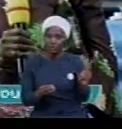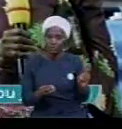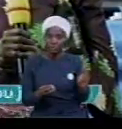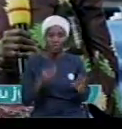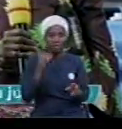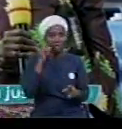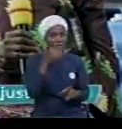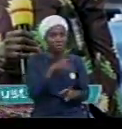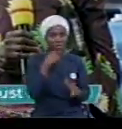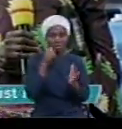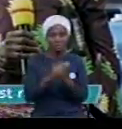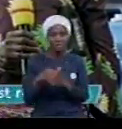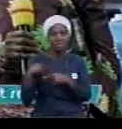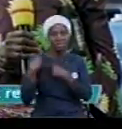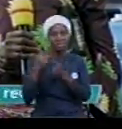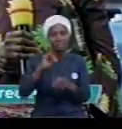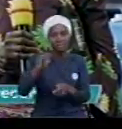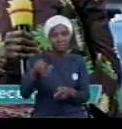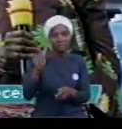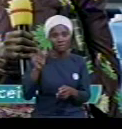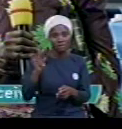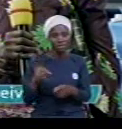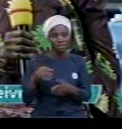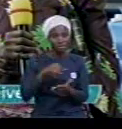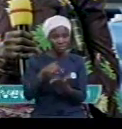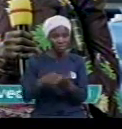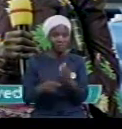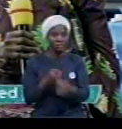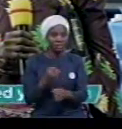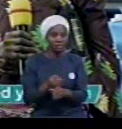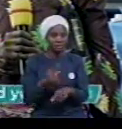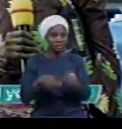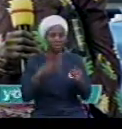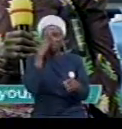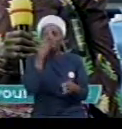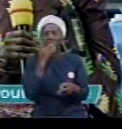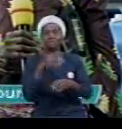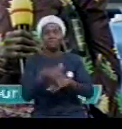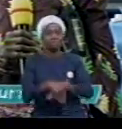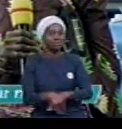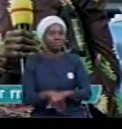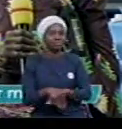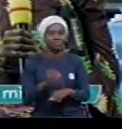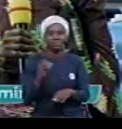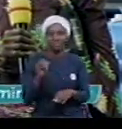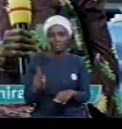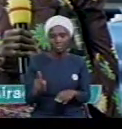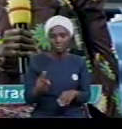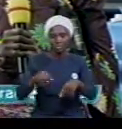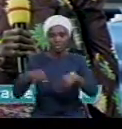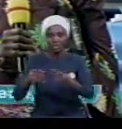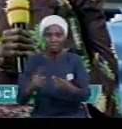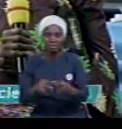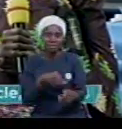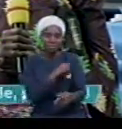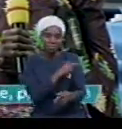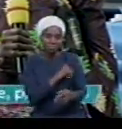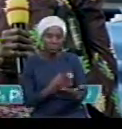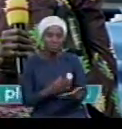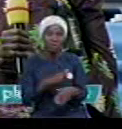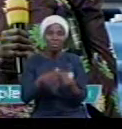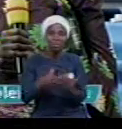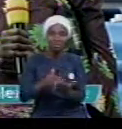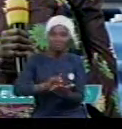since January this year, she has not been able to sleep in the night. She went to the hospital. All the drugs they gave